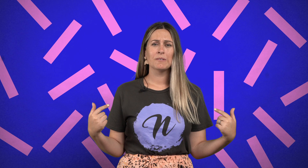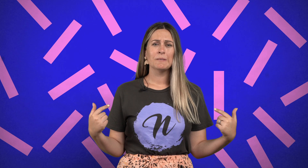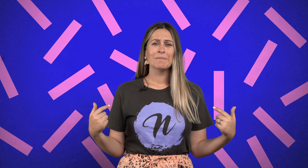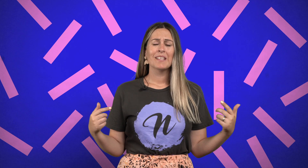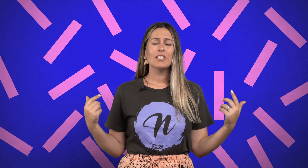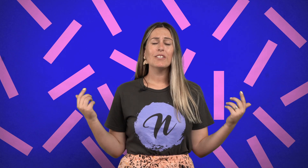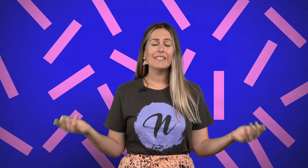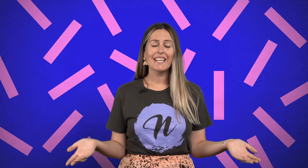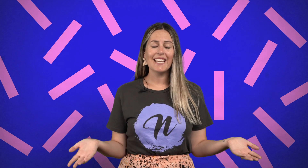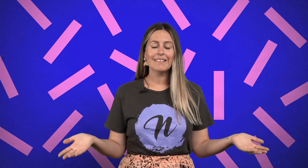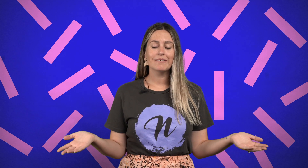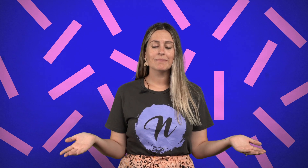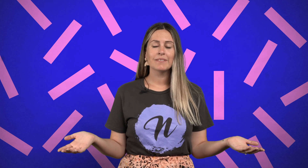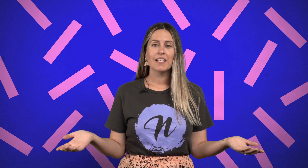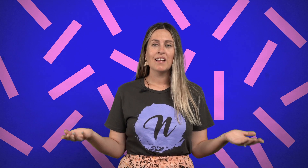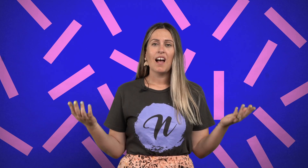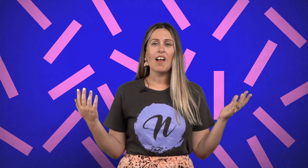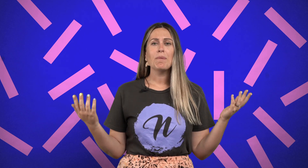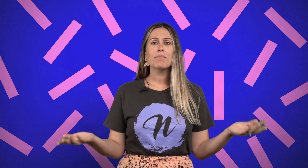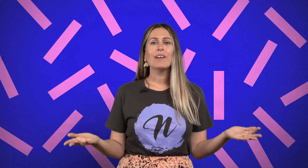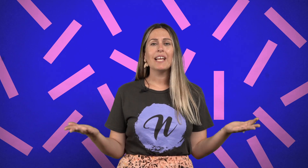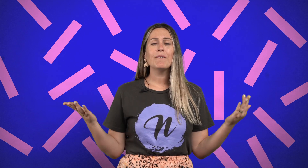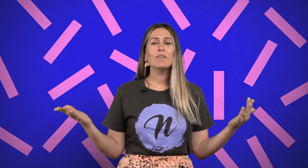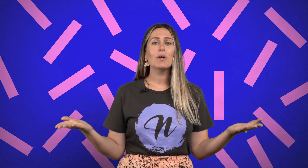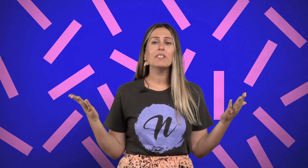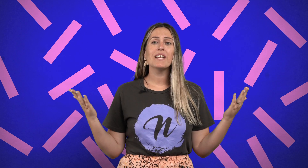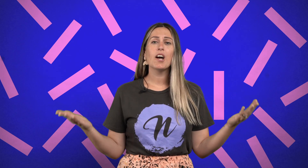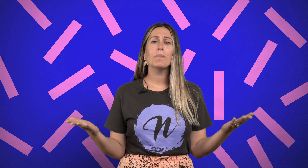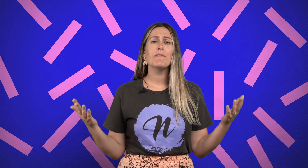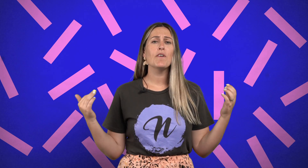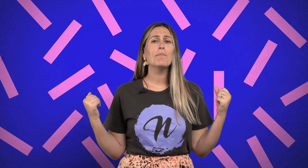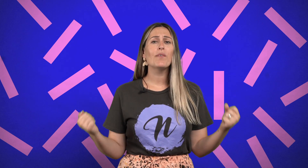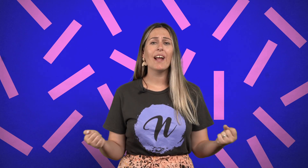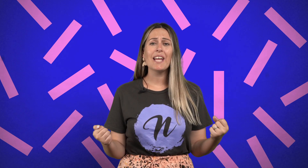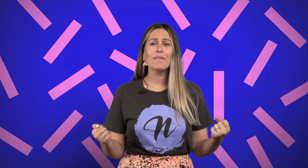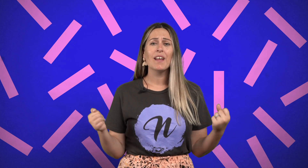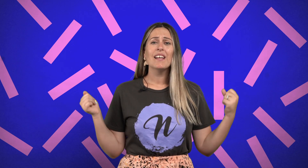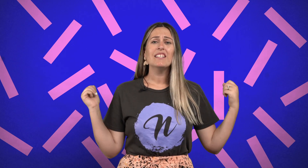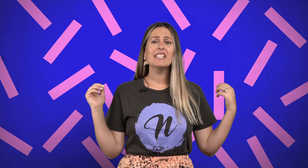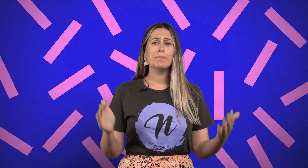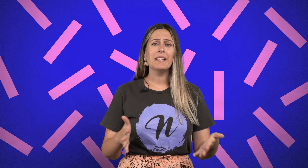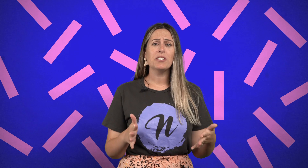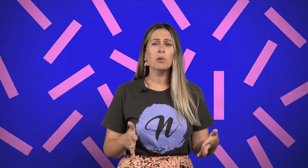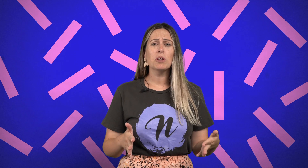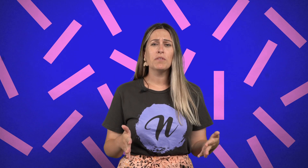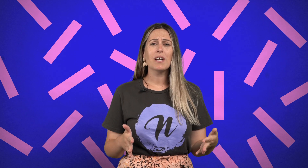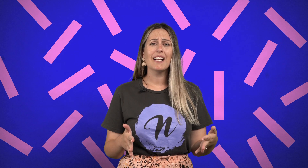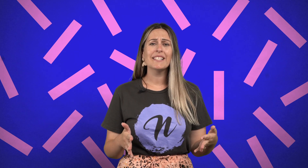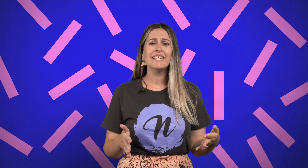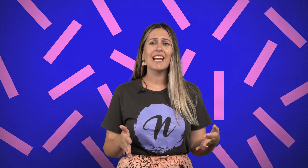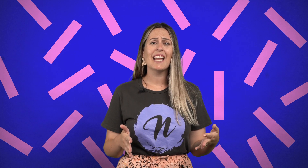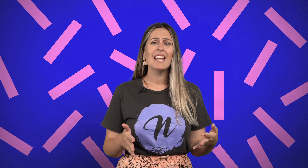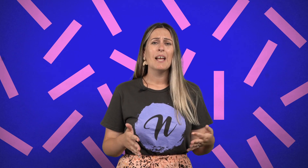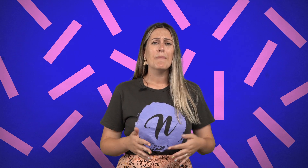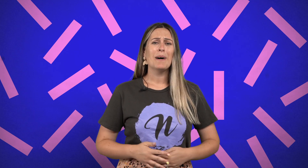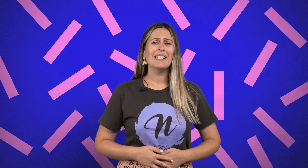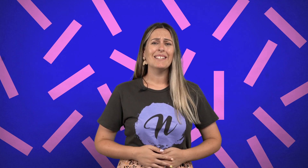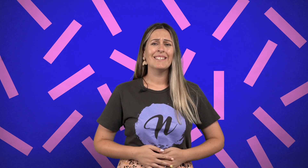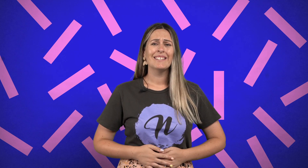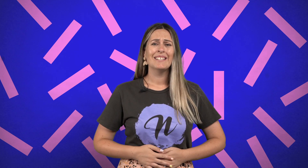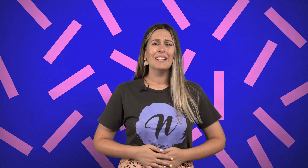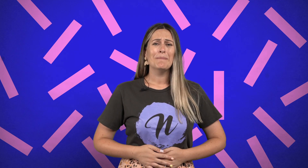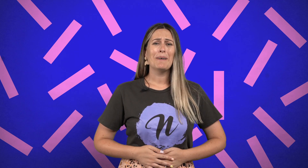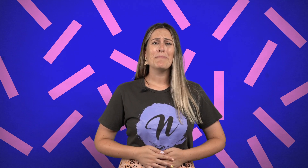myself. You see, I've been praying for God to help me feel brave to speak to all of you guys today,